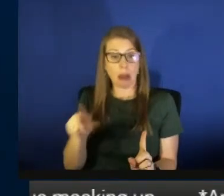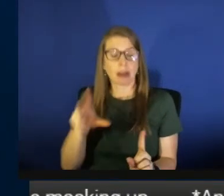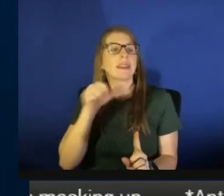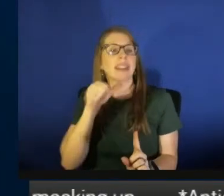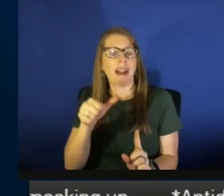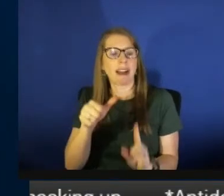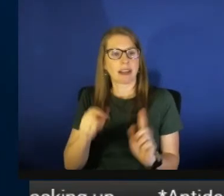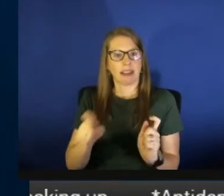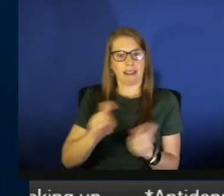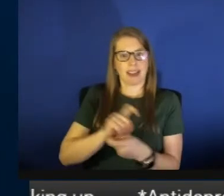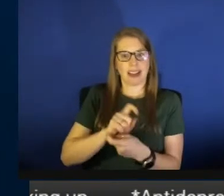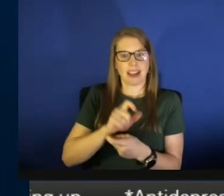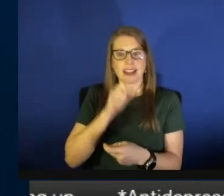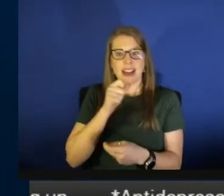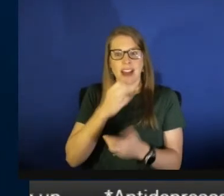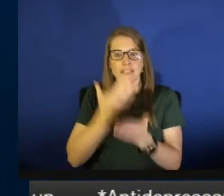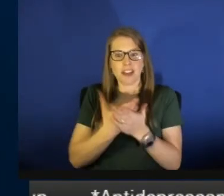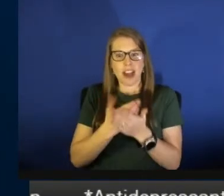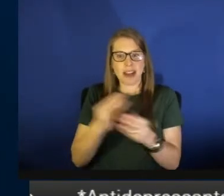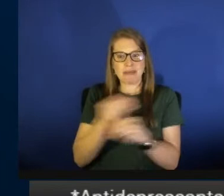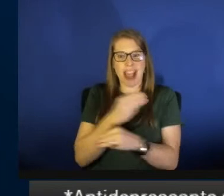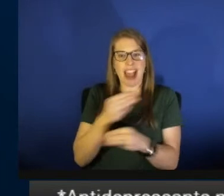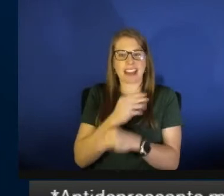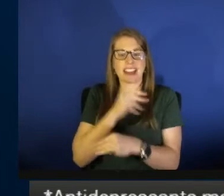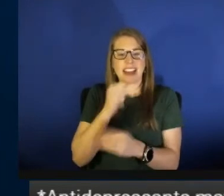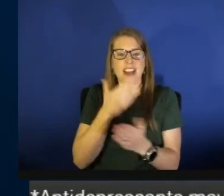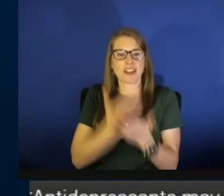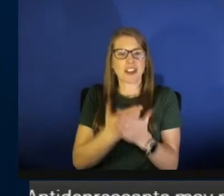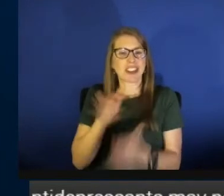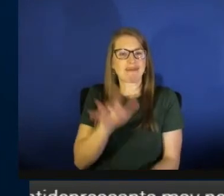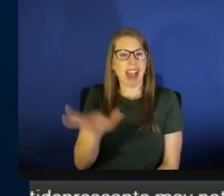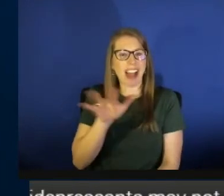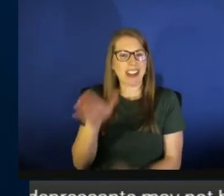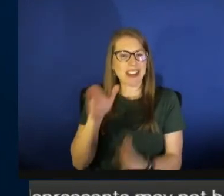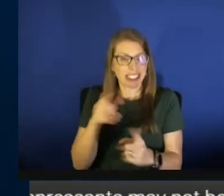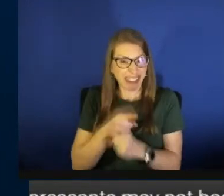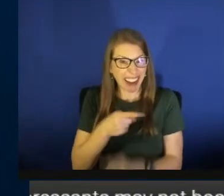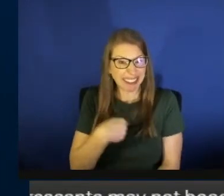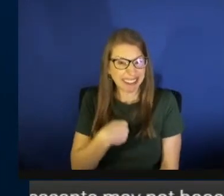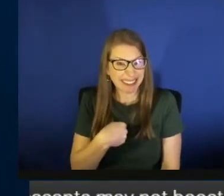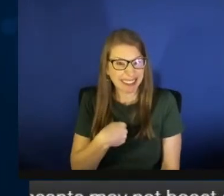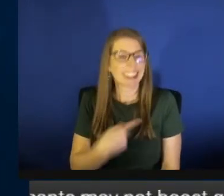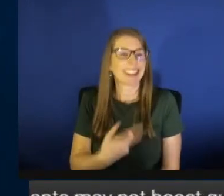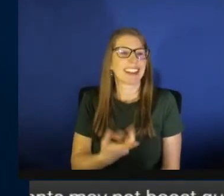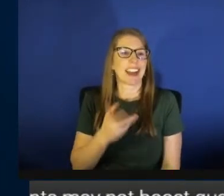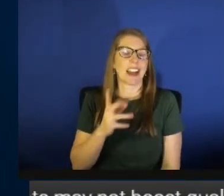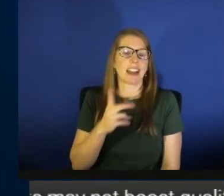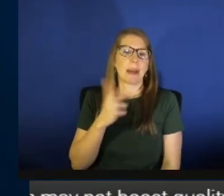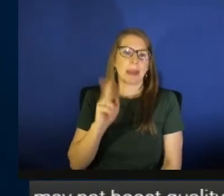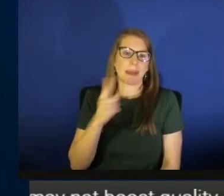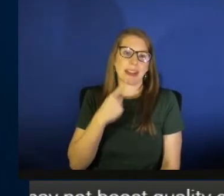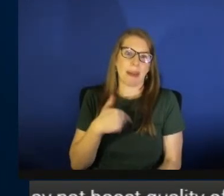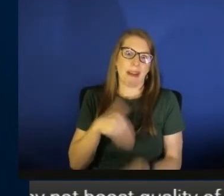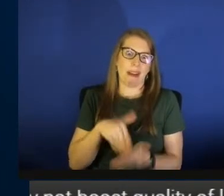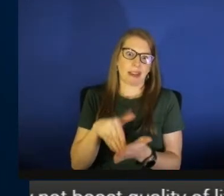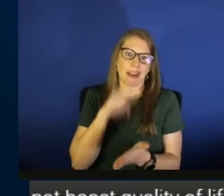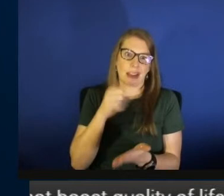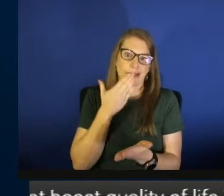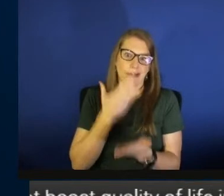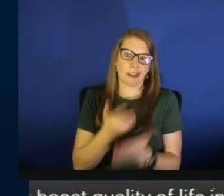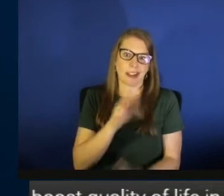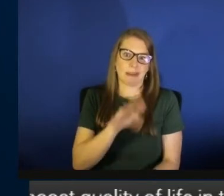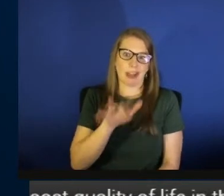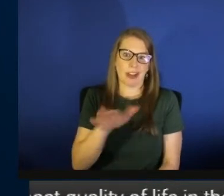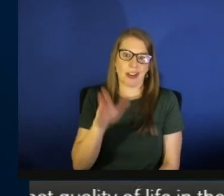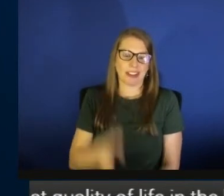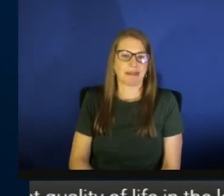not good spellers. Is that fair to say? Okay. I get told that a lot. Okay. So, some great questions